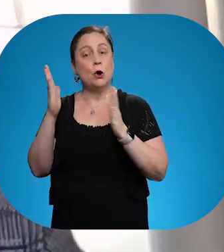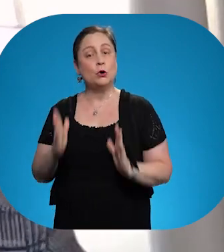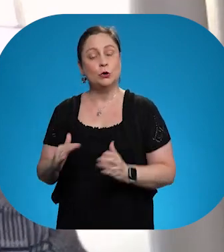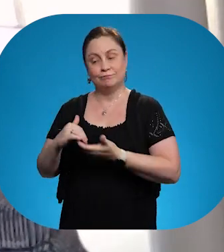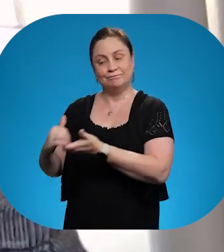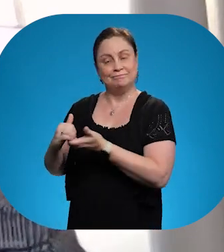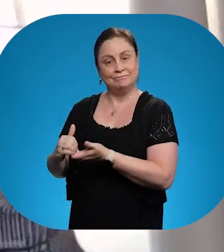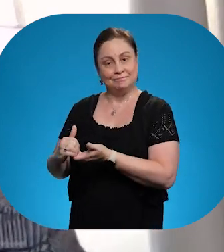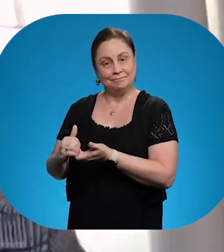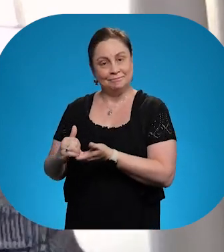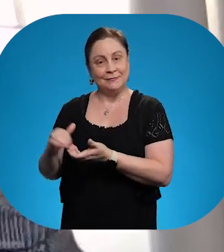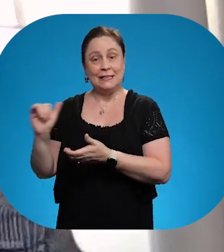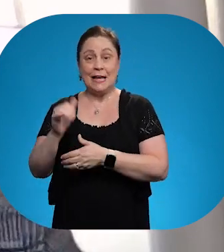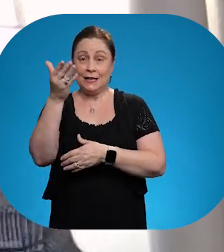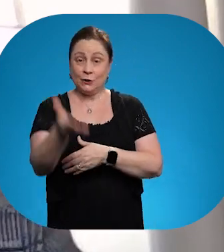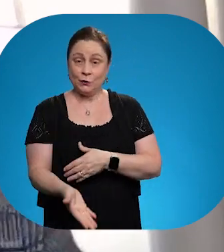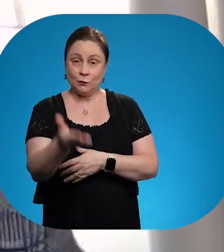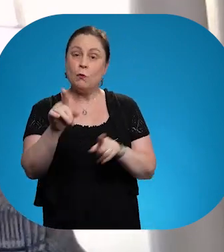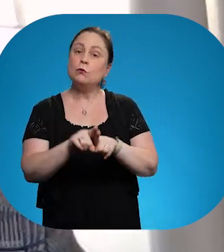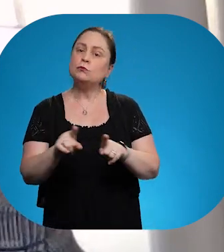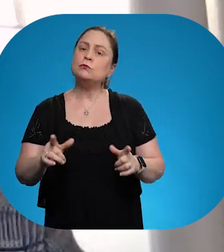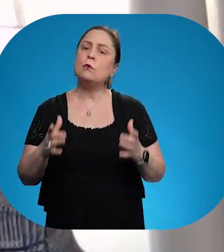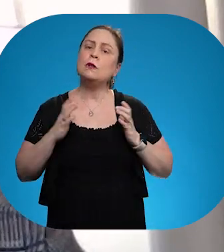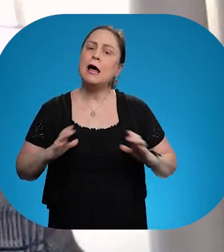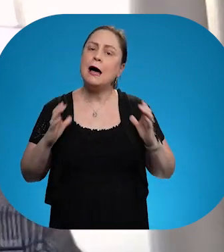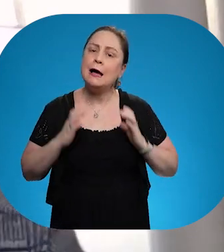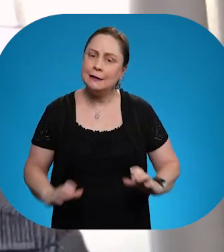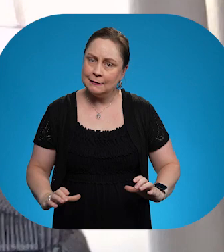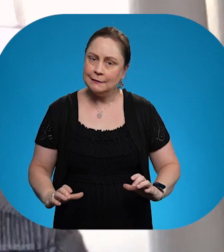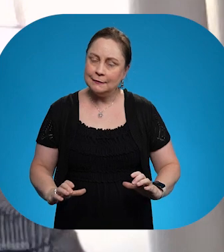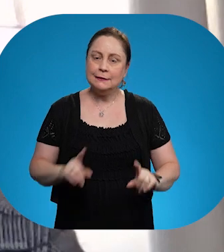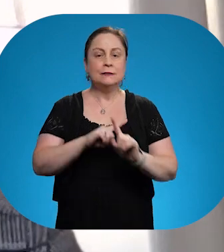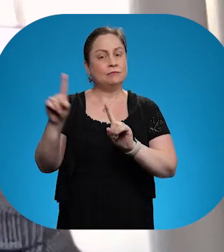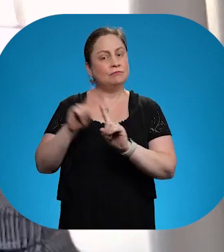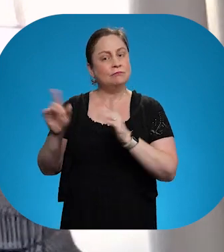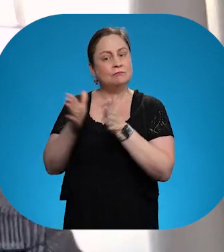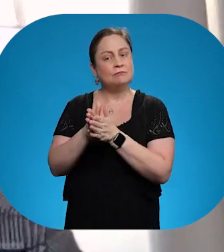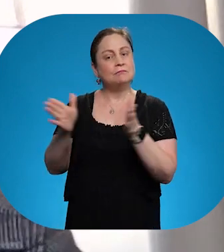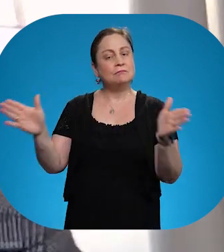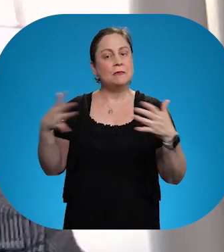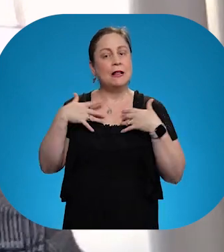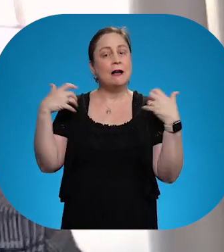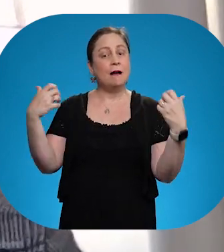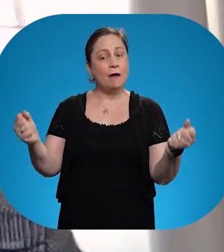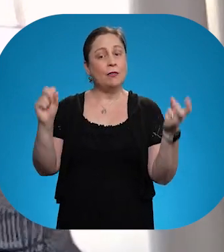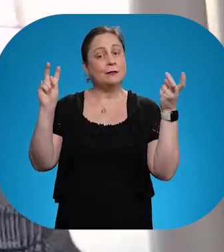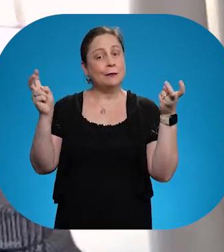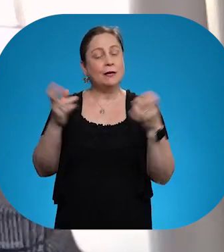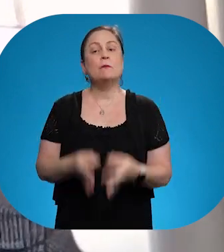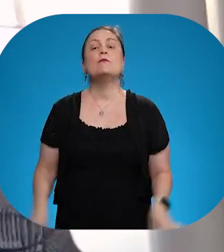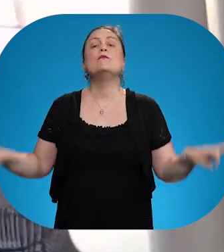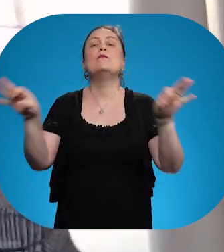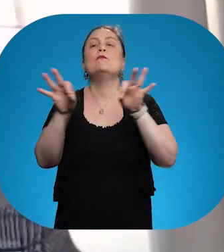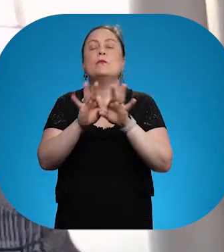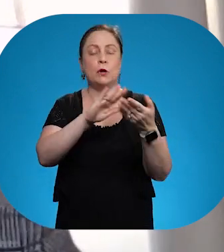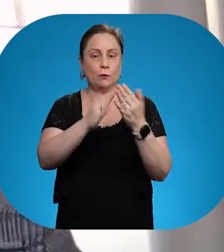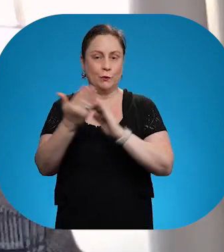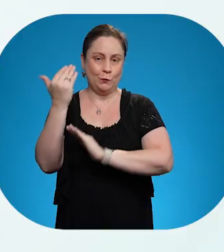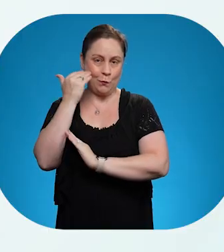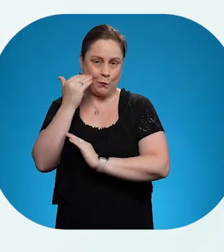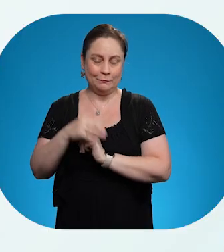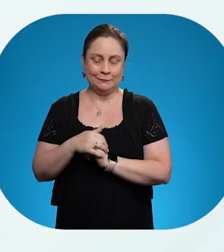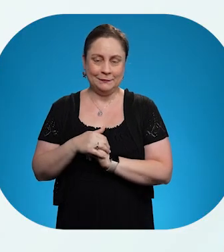you and their consumers on different public health topics that would be important for communities to